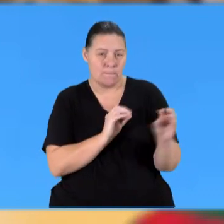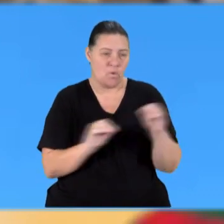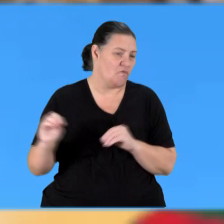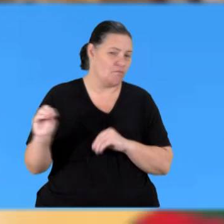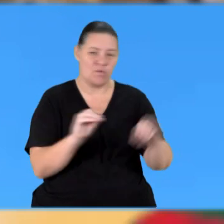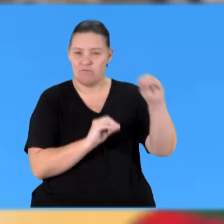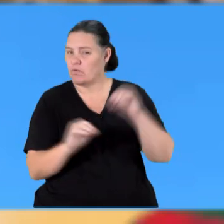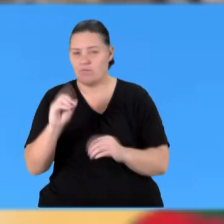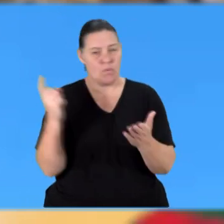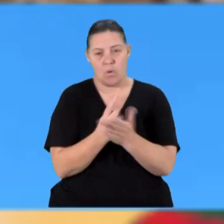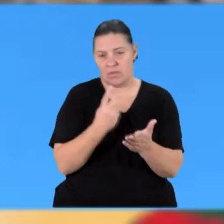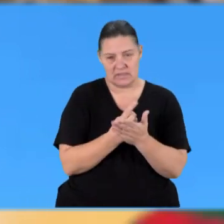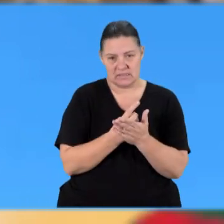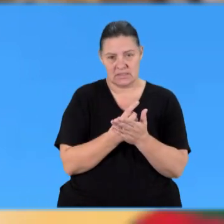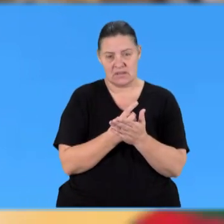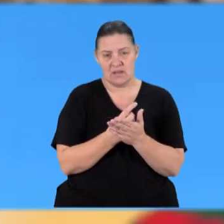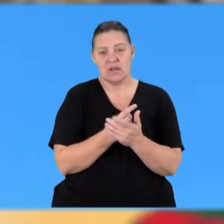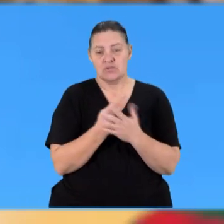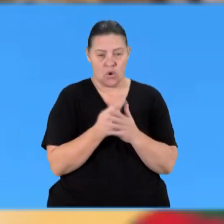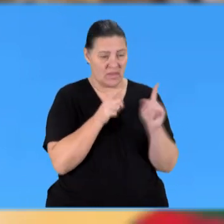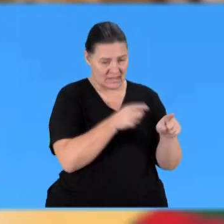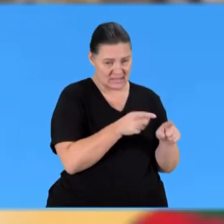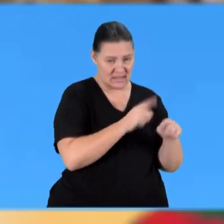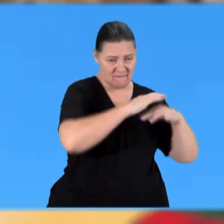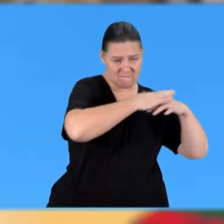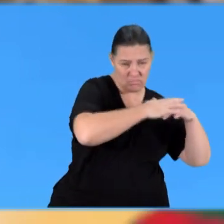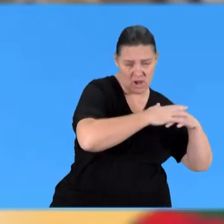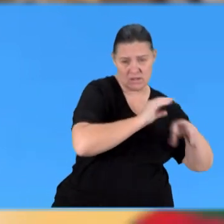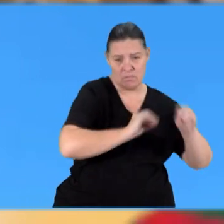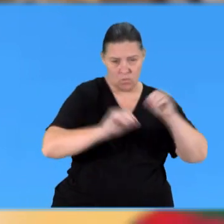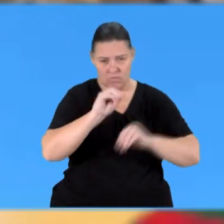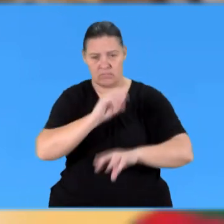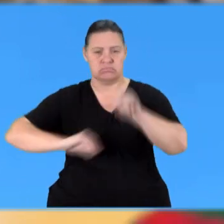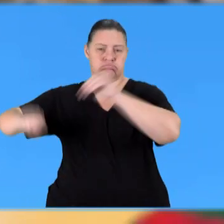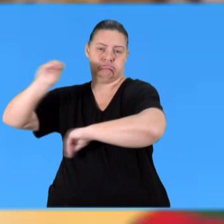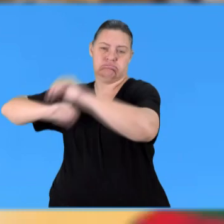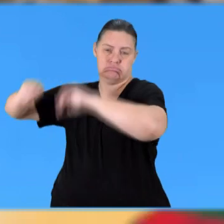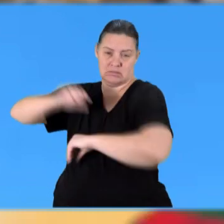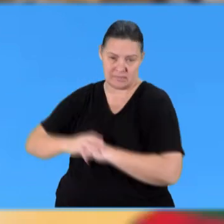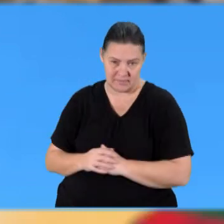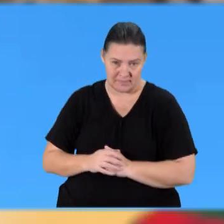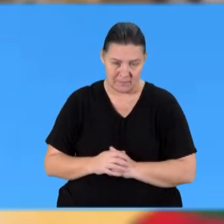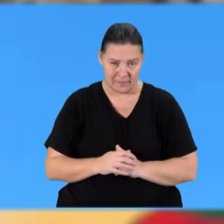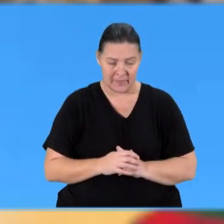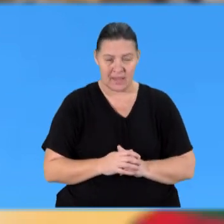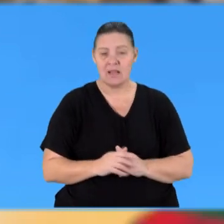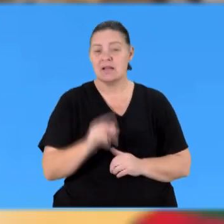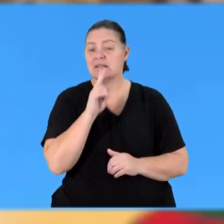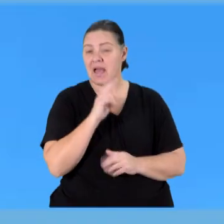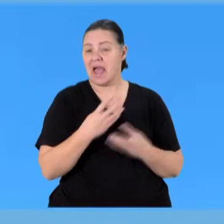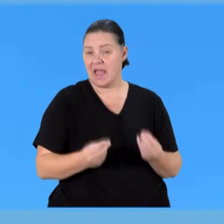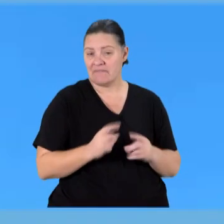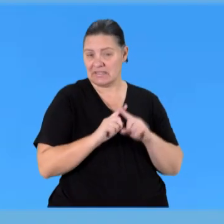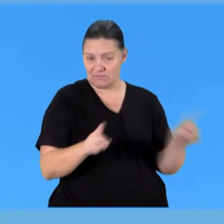always in a constant motion, that motion is different from one state to the next state. Now, next question